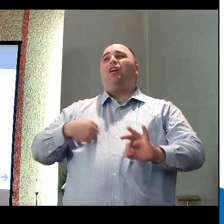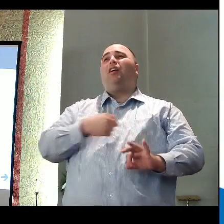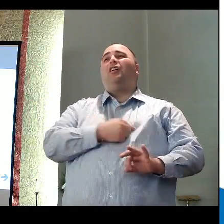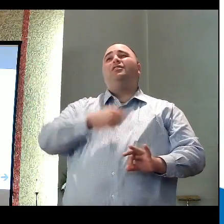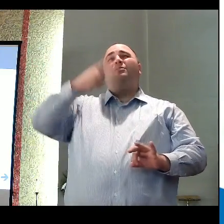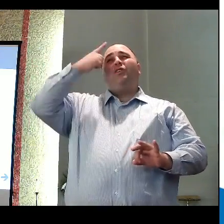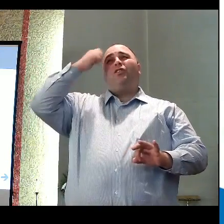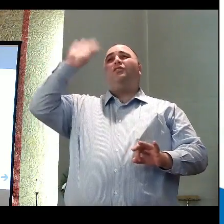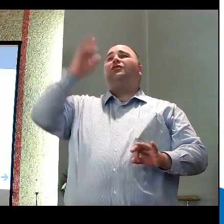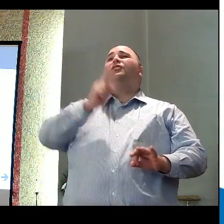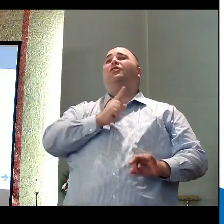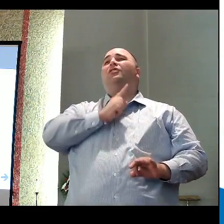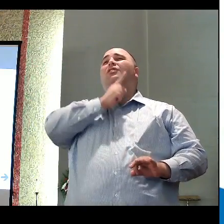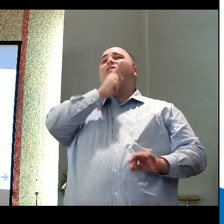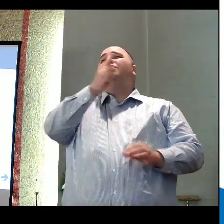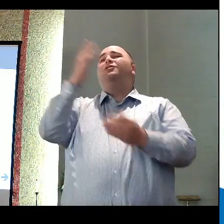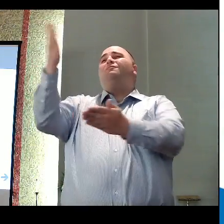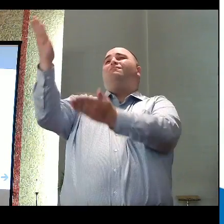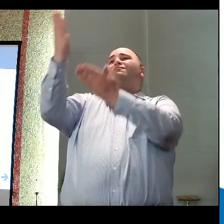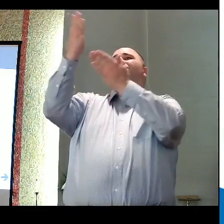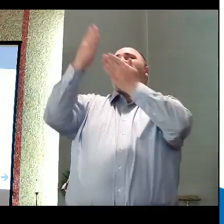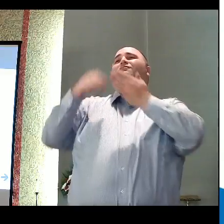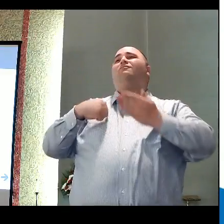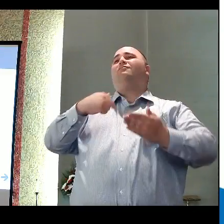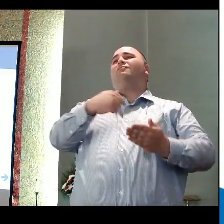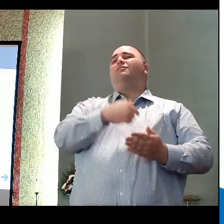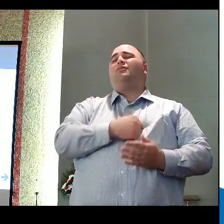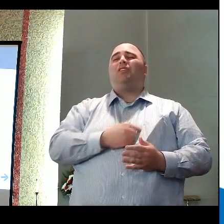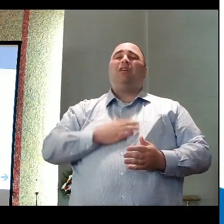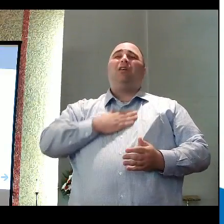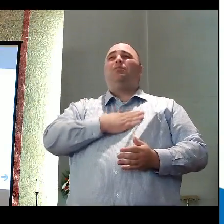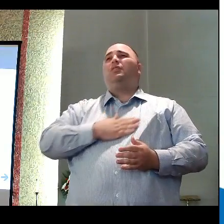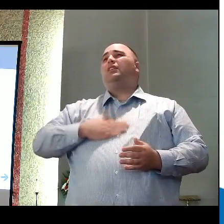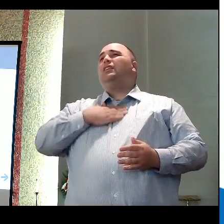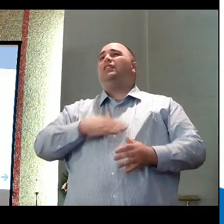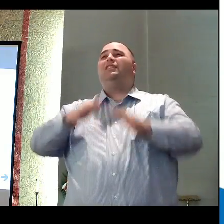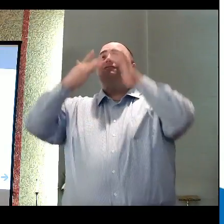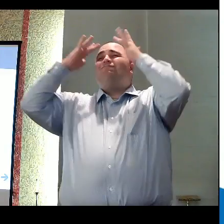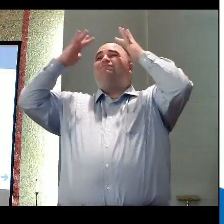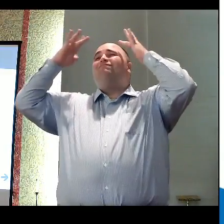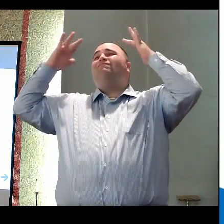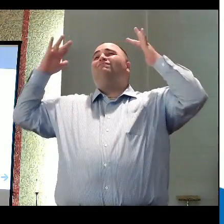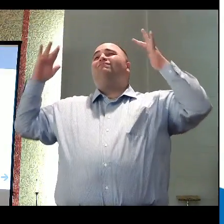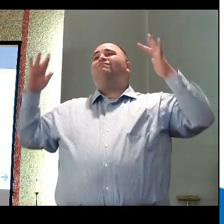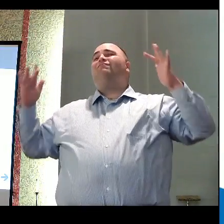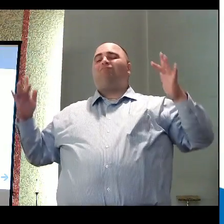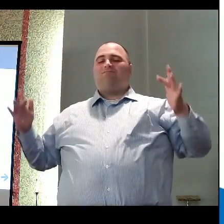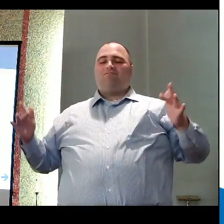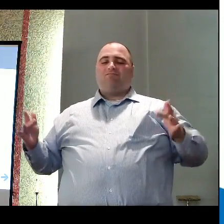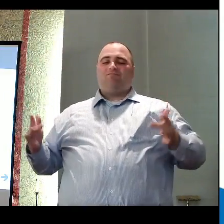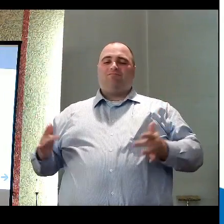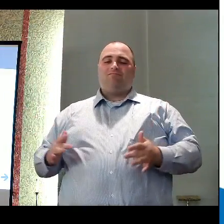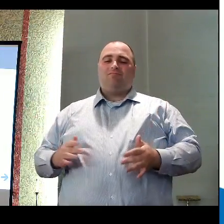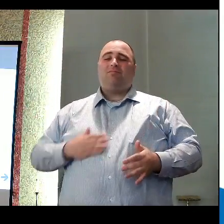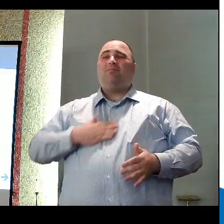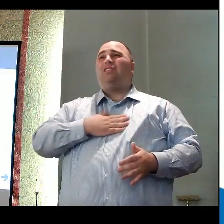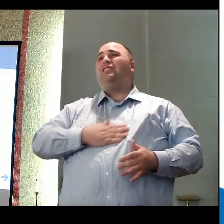the truth you now bring us. Shine on me.